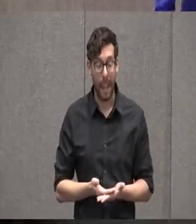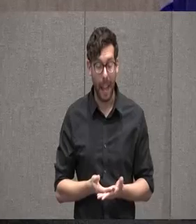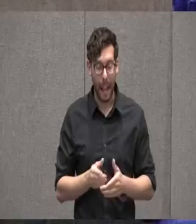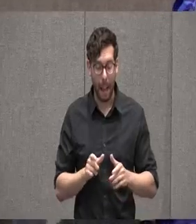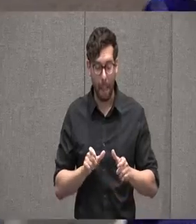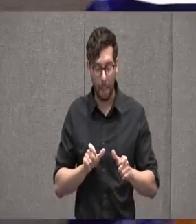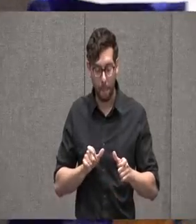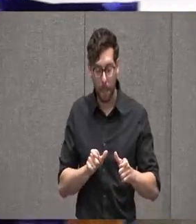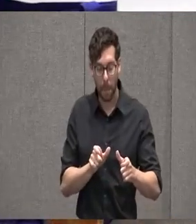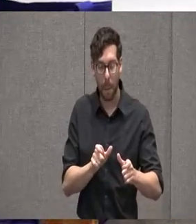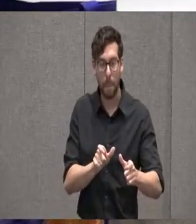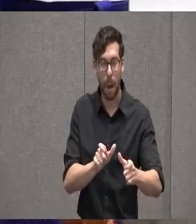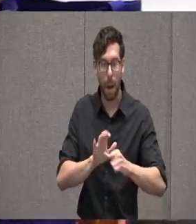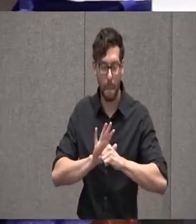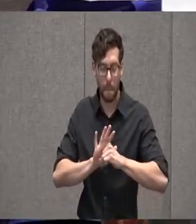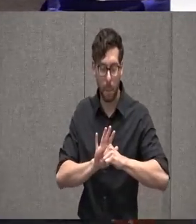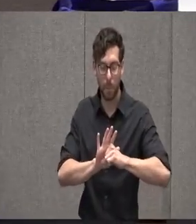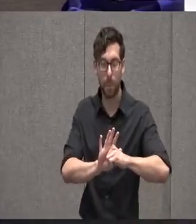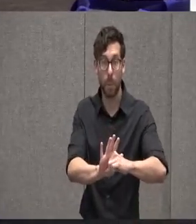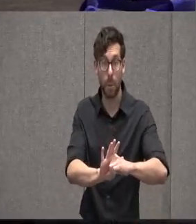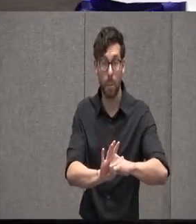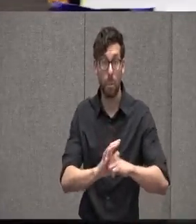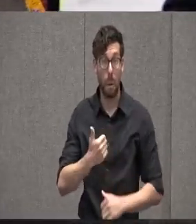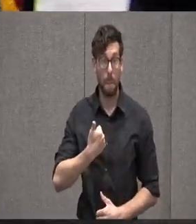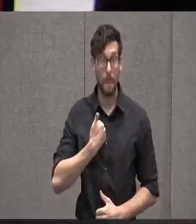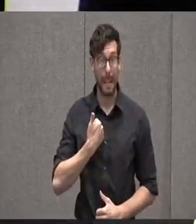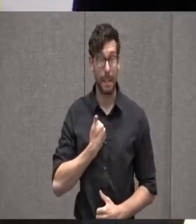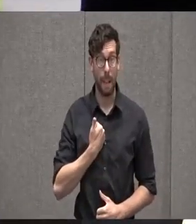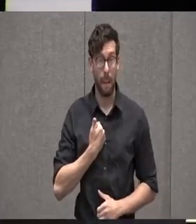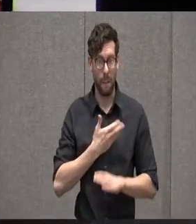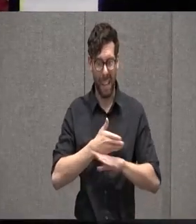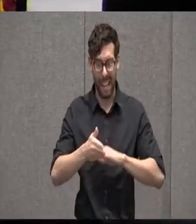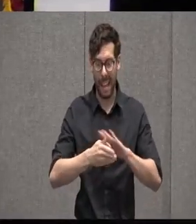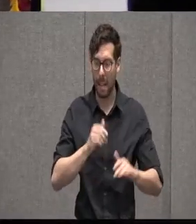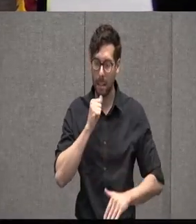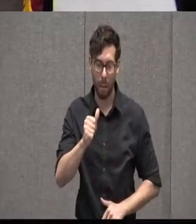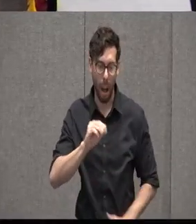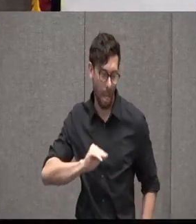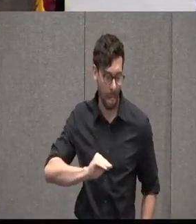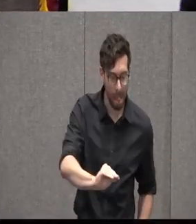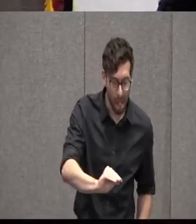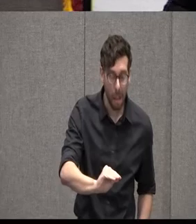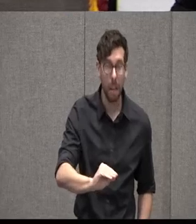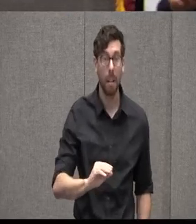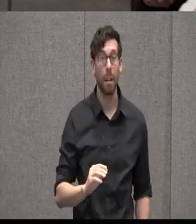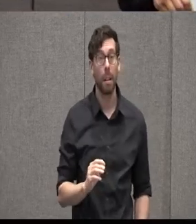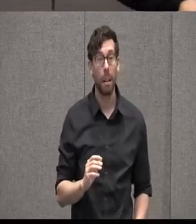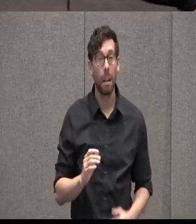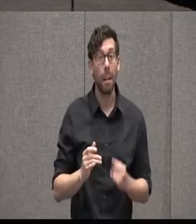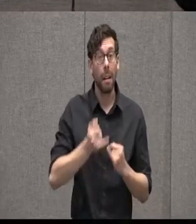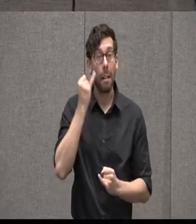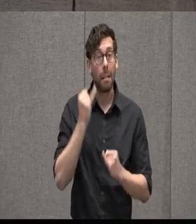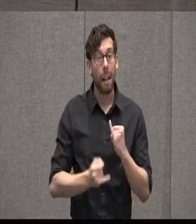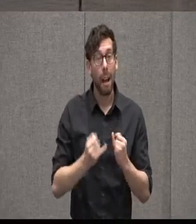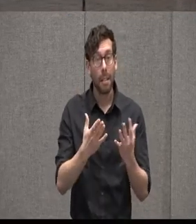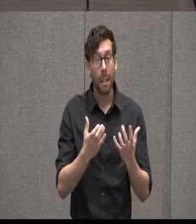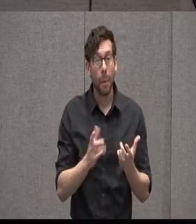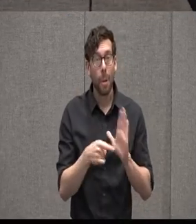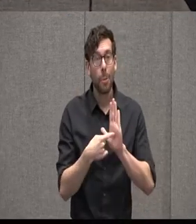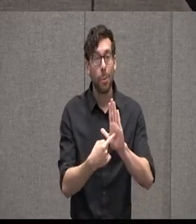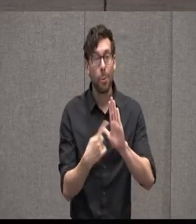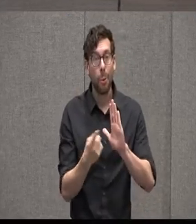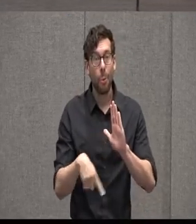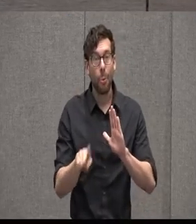the push and the pull. One last thing I want to share with you is a game that you could do with magnets,